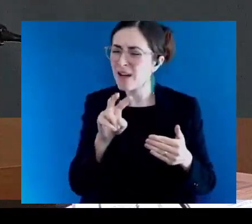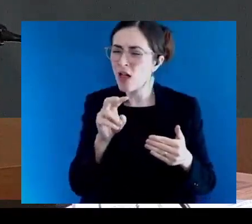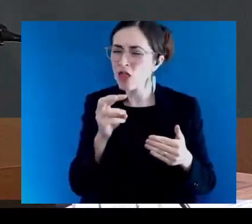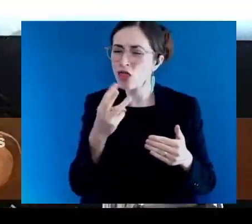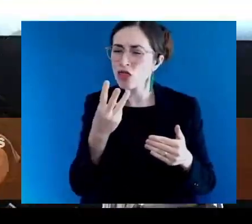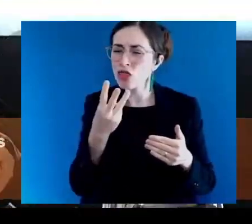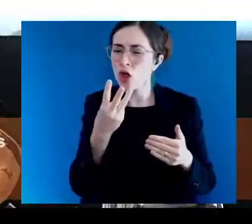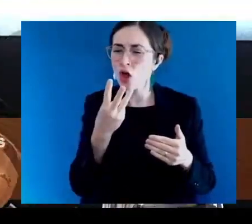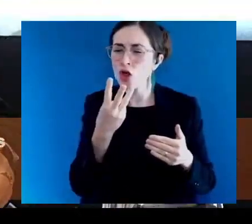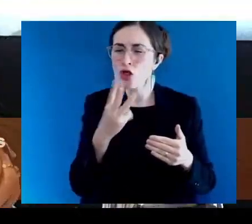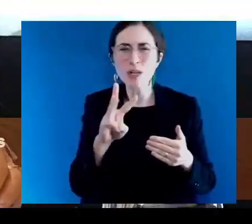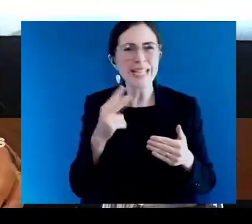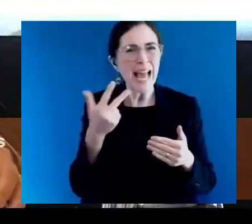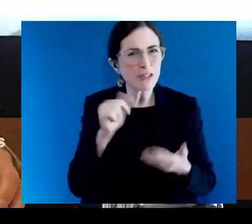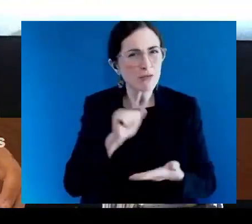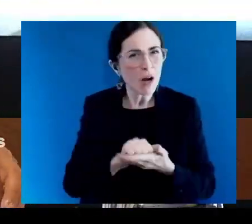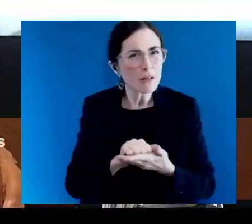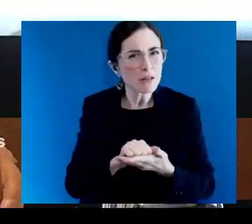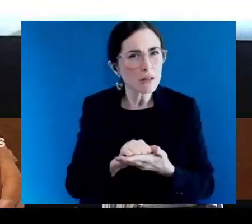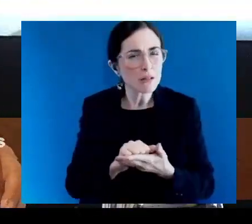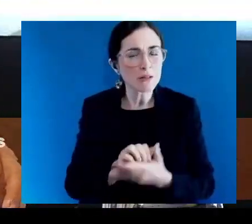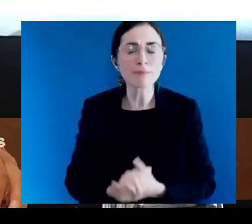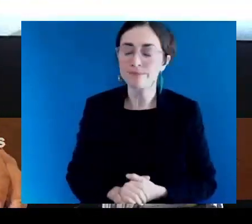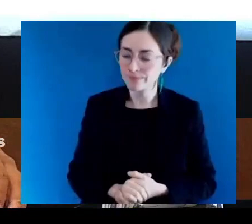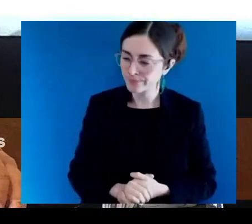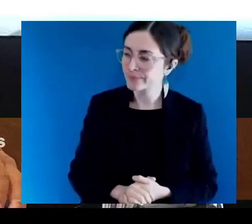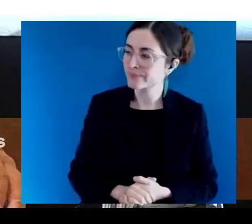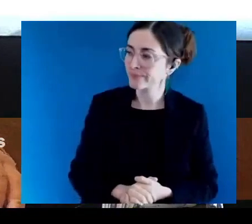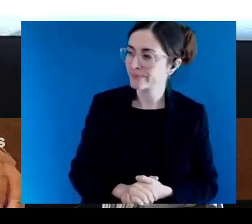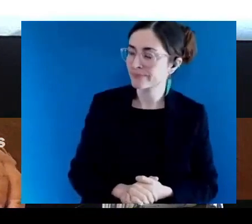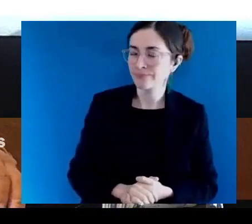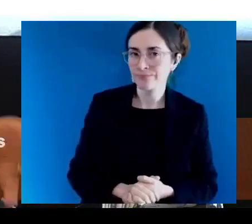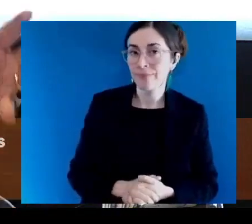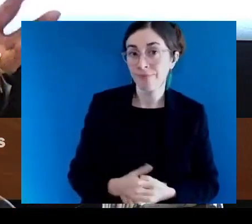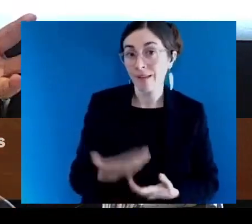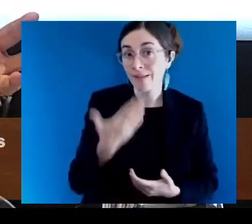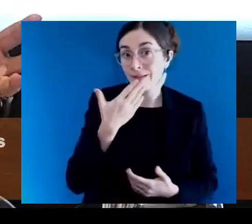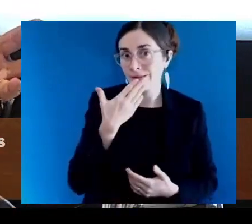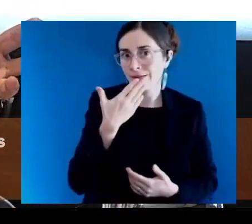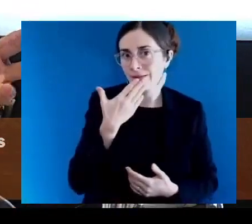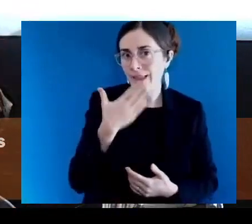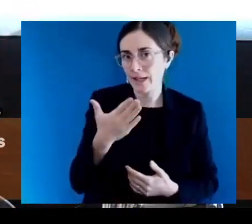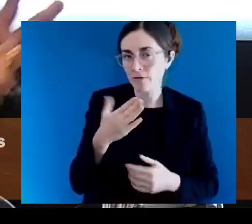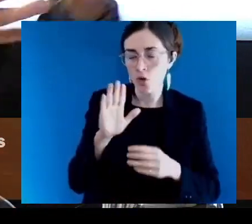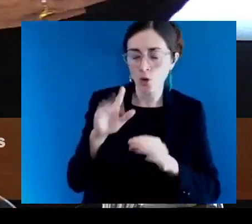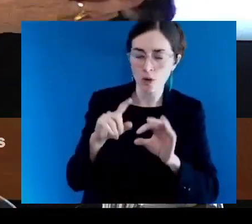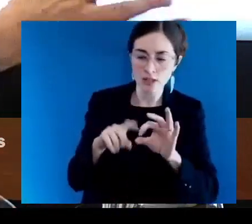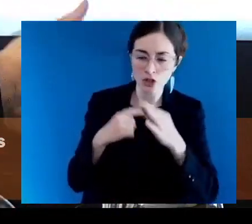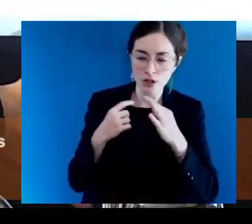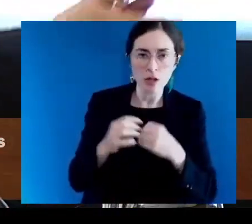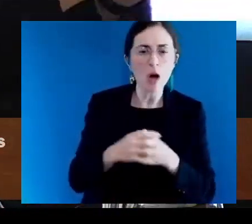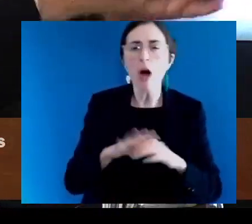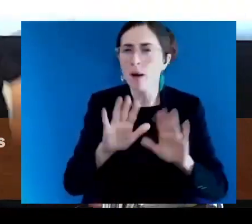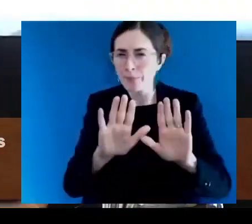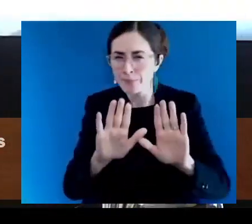2038. Yeah. Well, if I may, thank you, Commissioner. If I may, we've made it. I can just